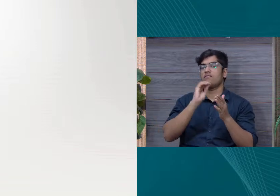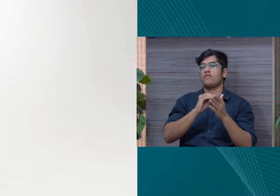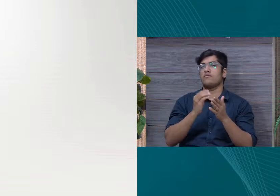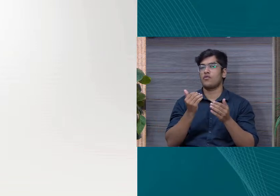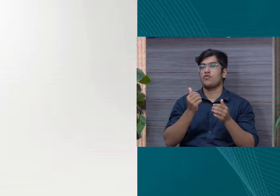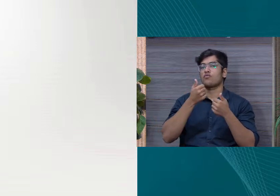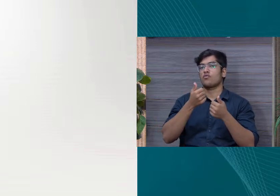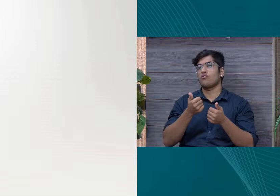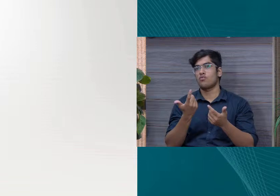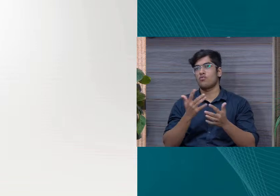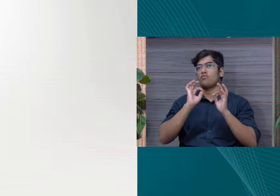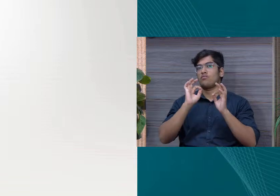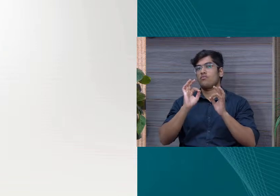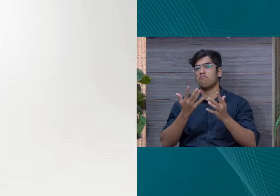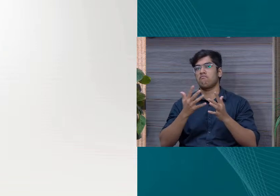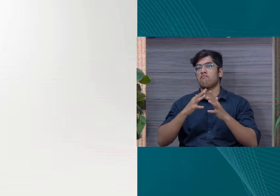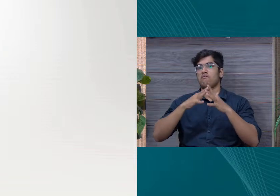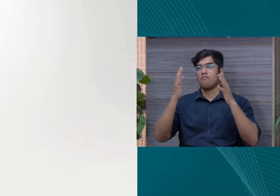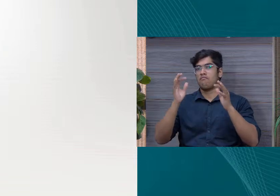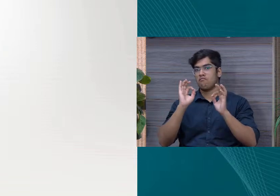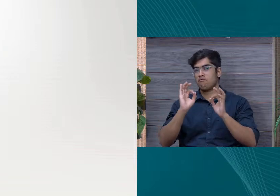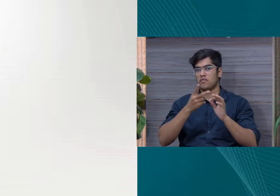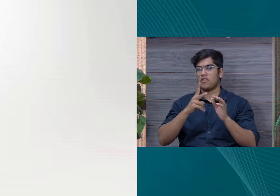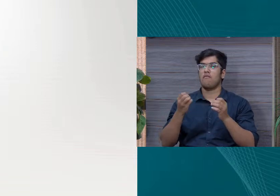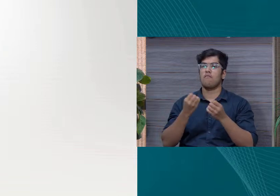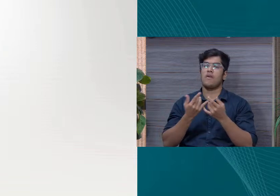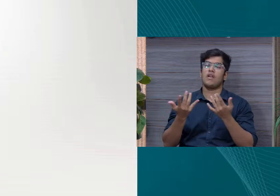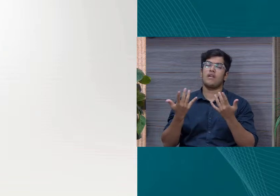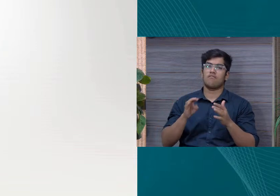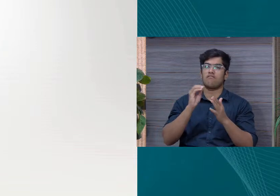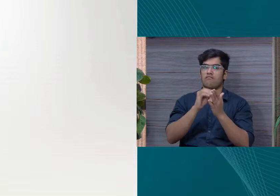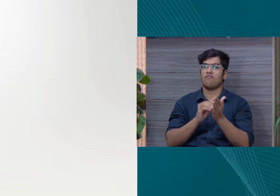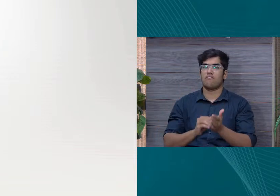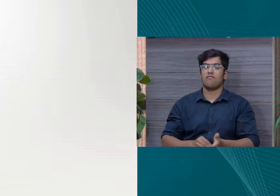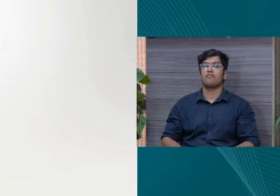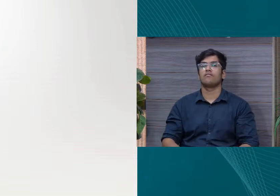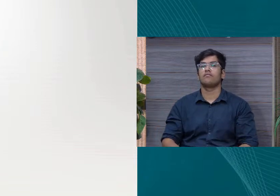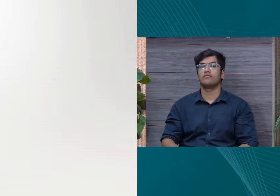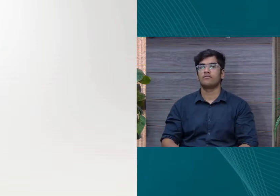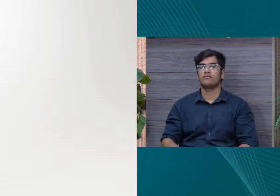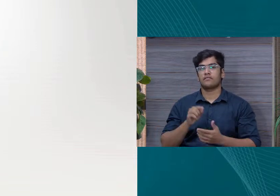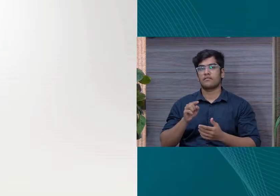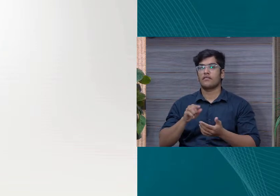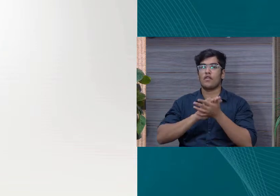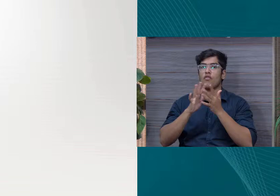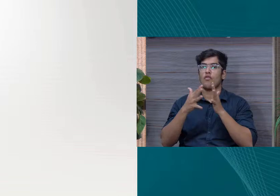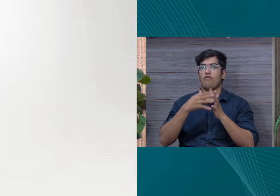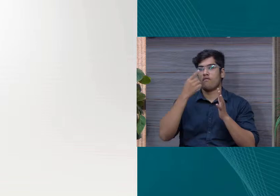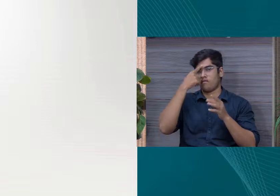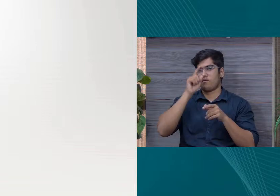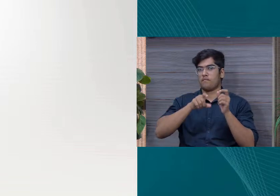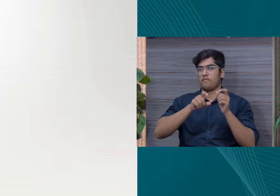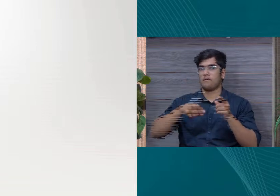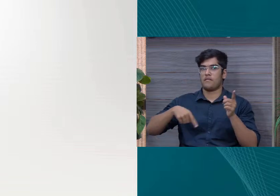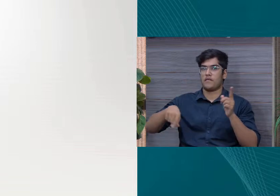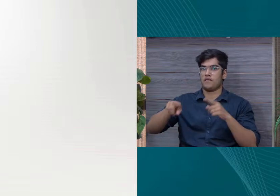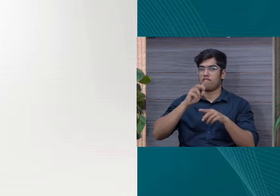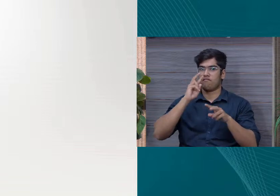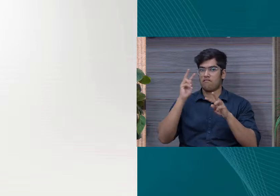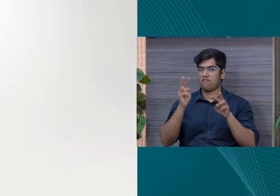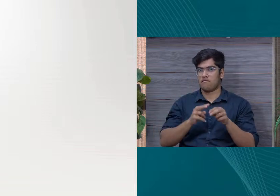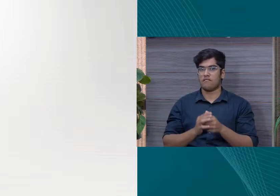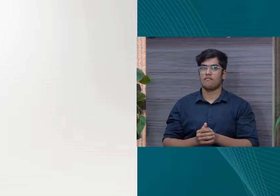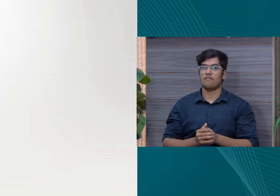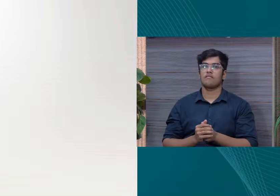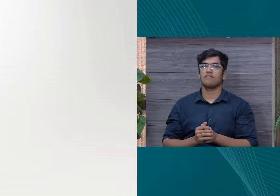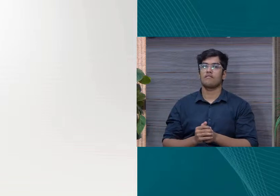great. Exactly, they can use any synonyms. Okay. So this is the homework you have been allotted, and this